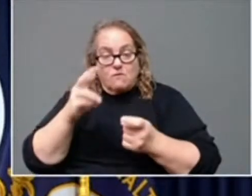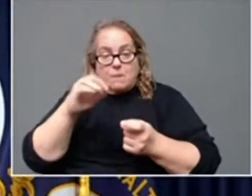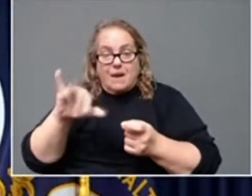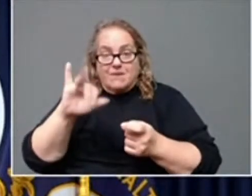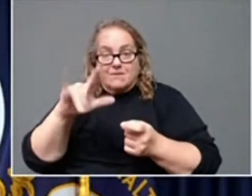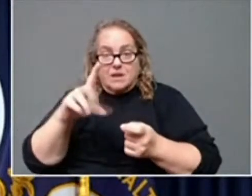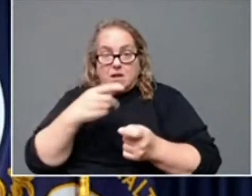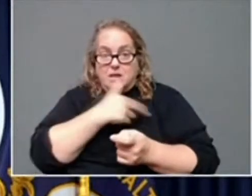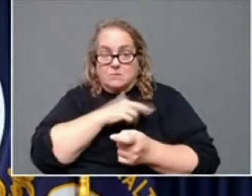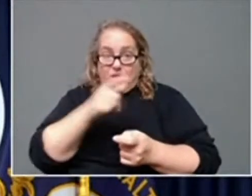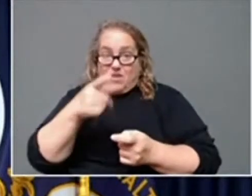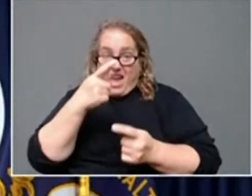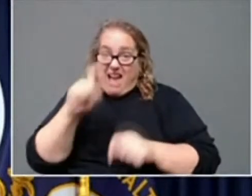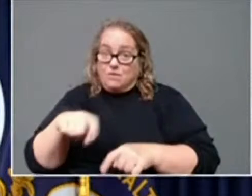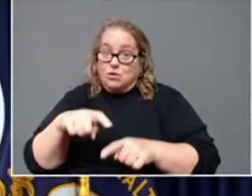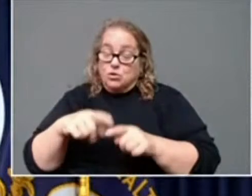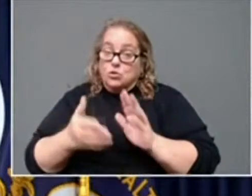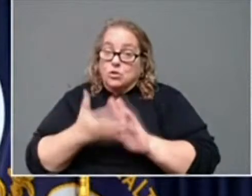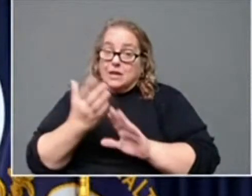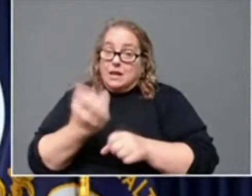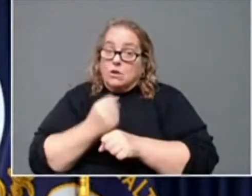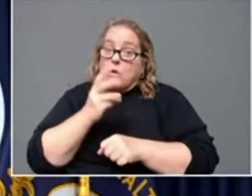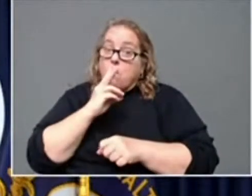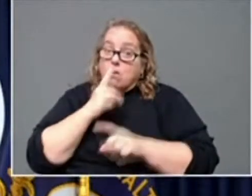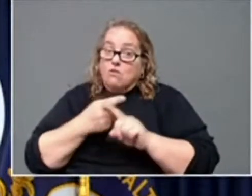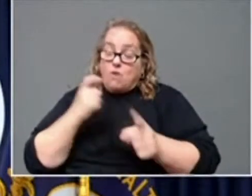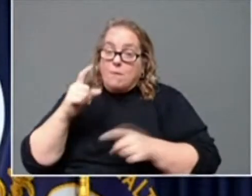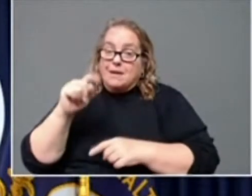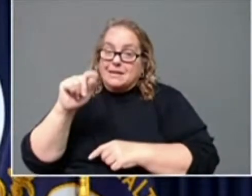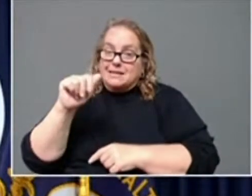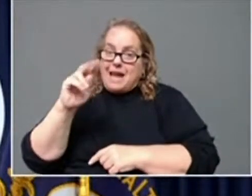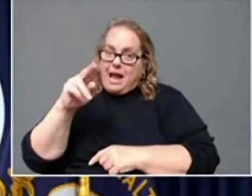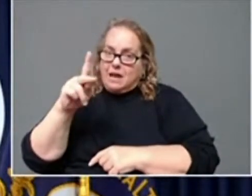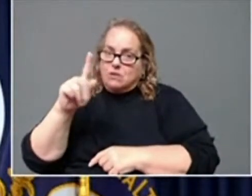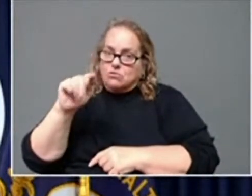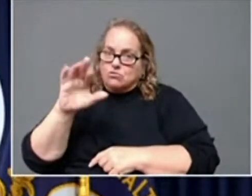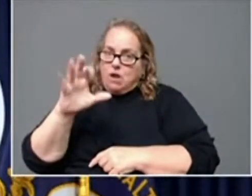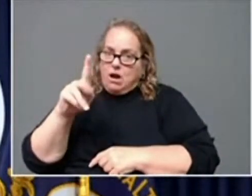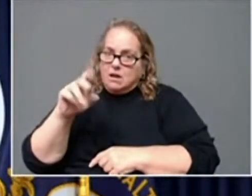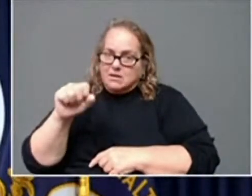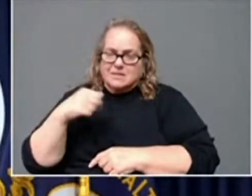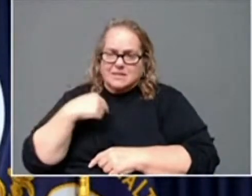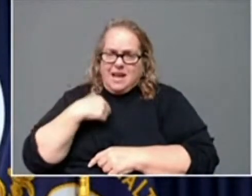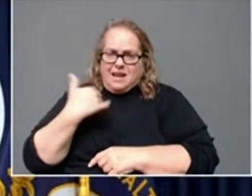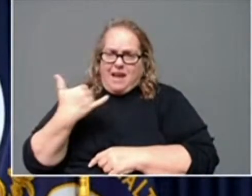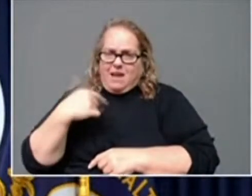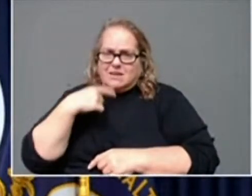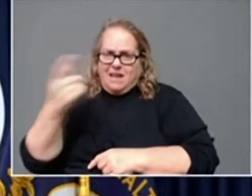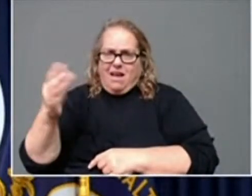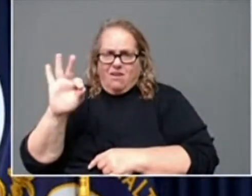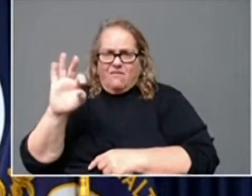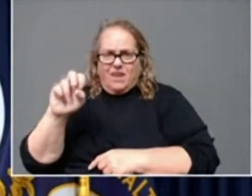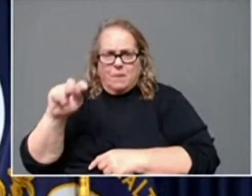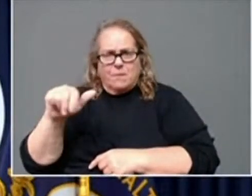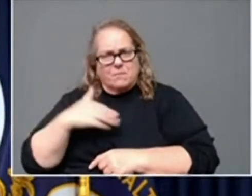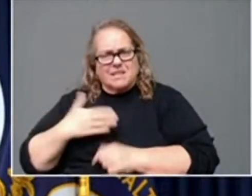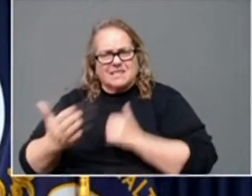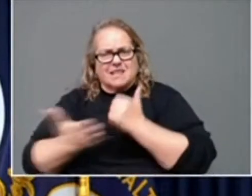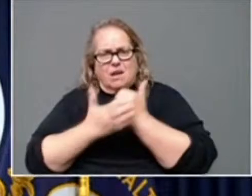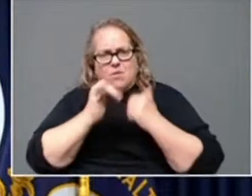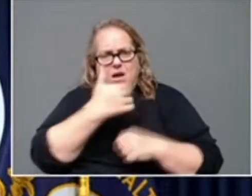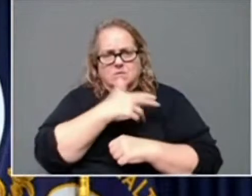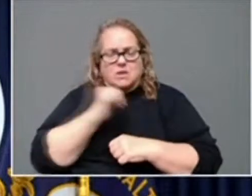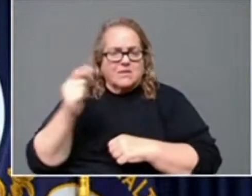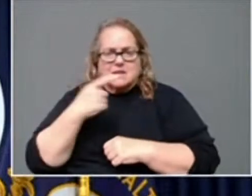out of tanker trucks, and I'm working with Fema and have asked Fema to help out with that. He said they saw 80